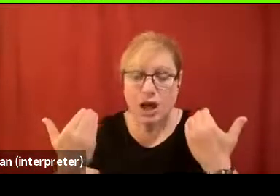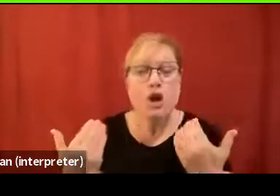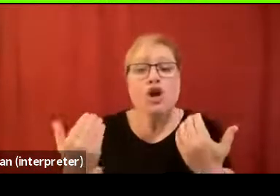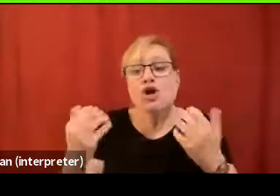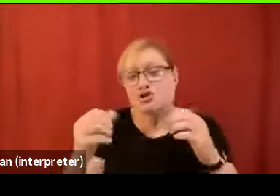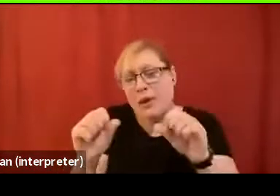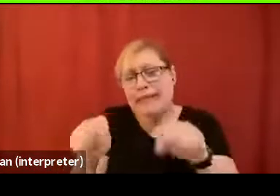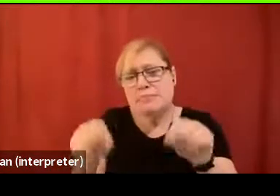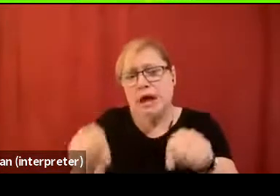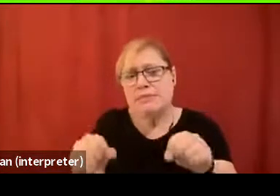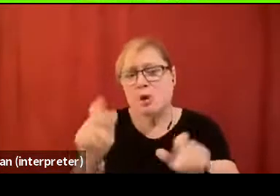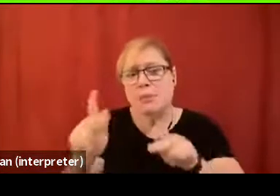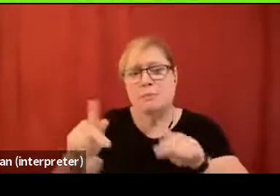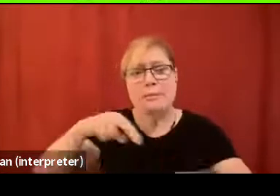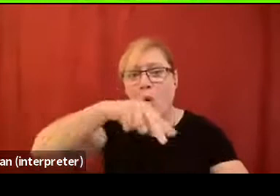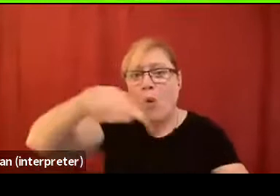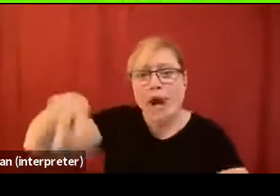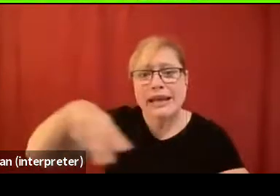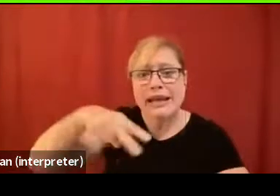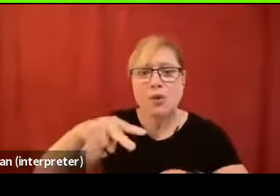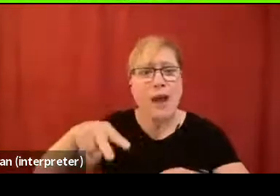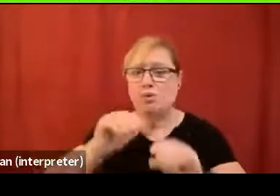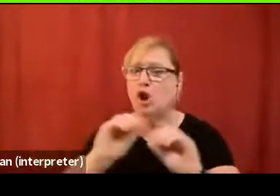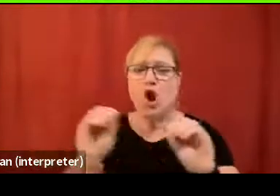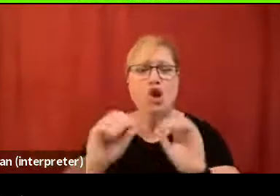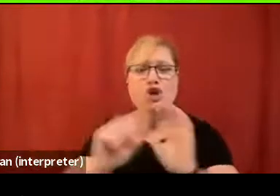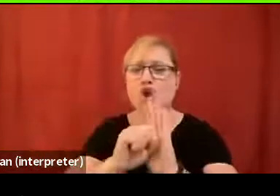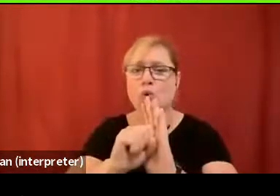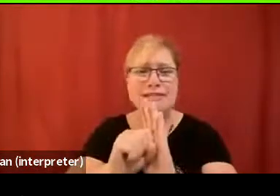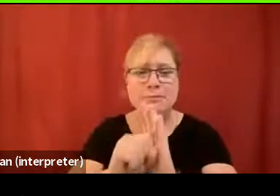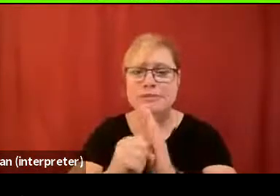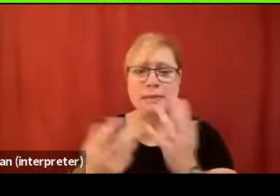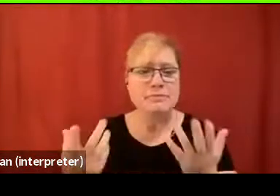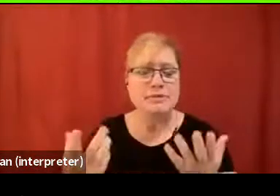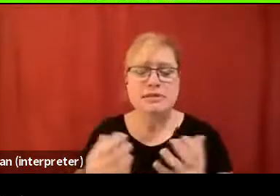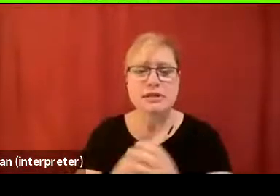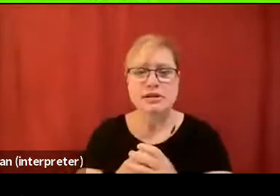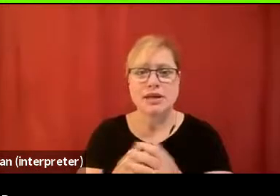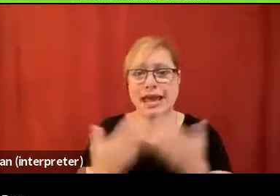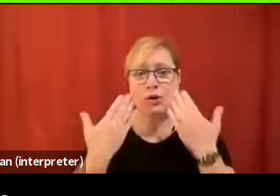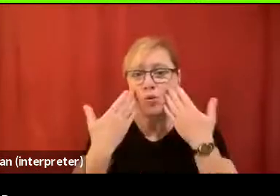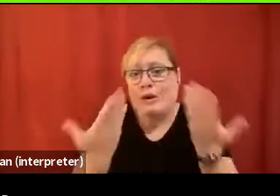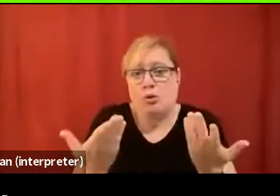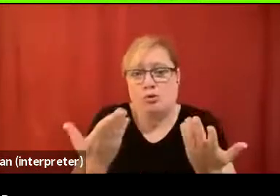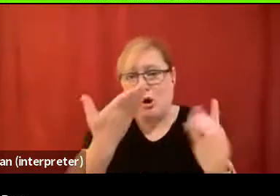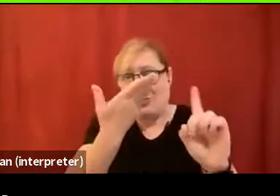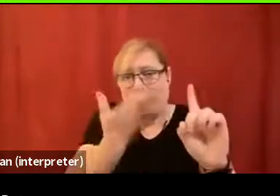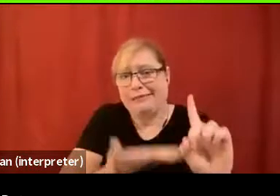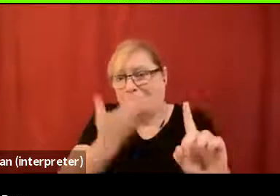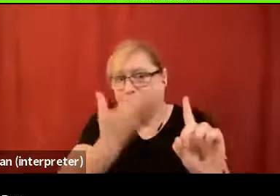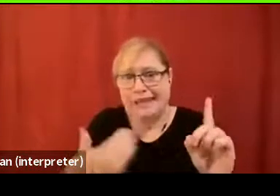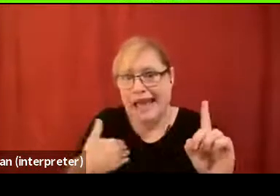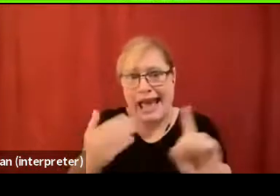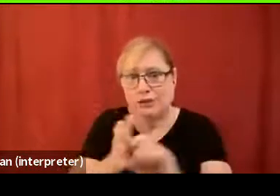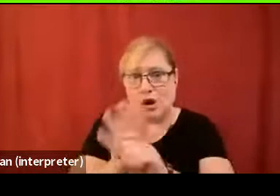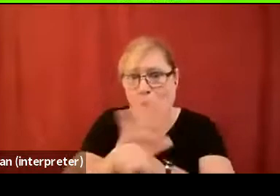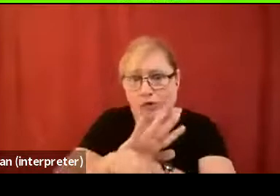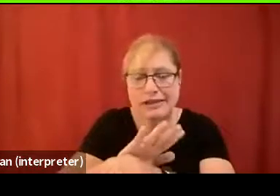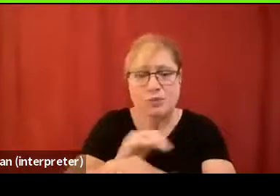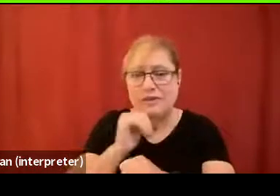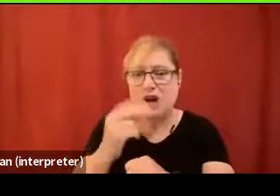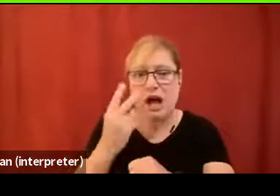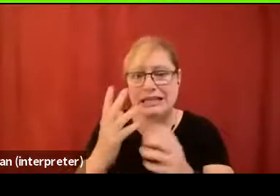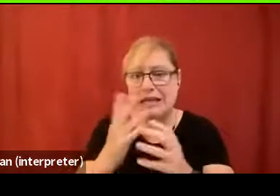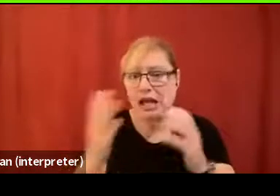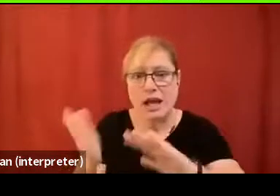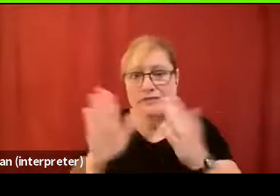around asymptomatic and just recovered, and we wouldn't know. We just haven't seen a lot of deaths. But